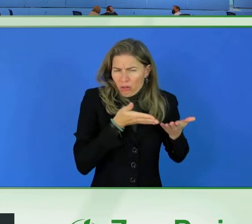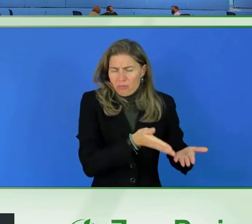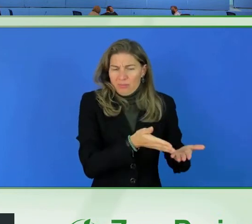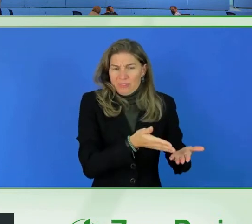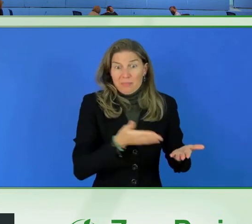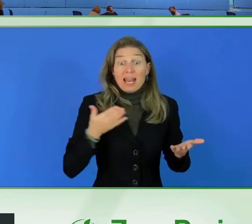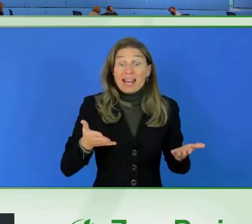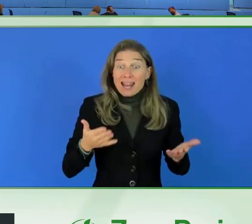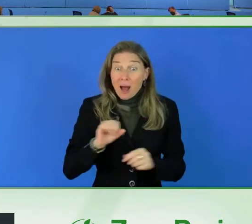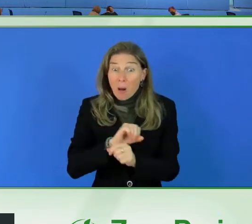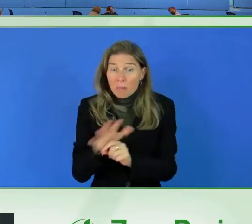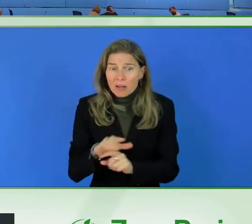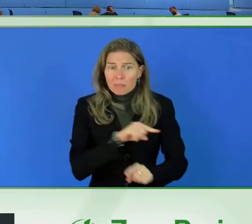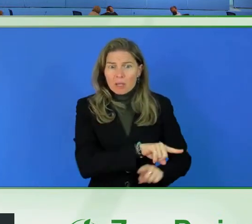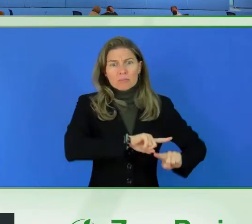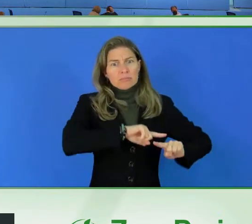pandemic.